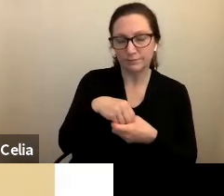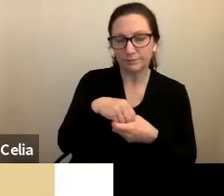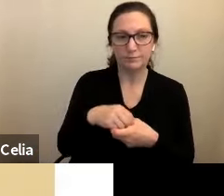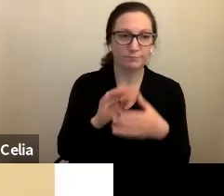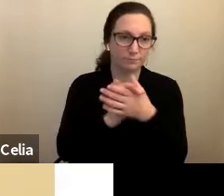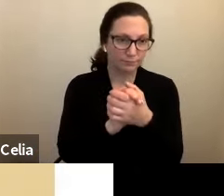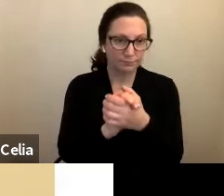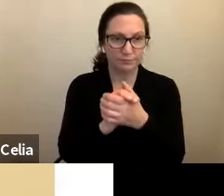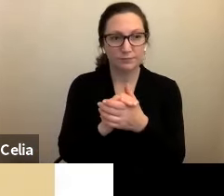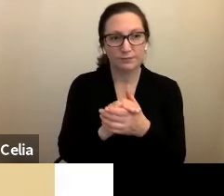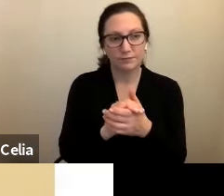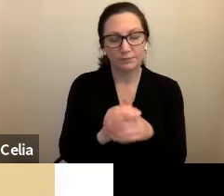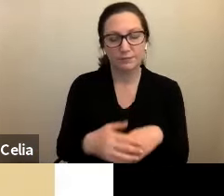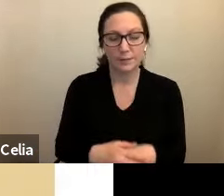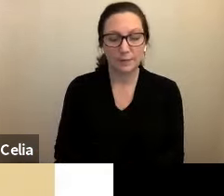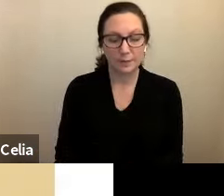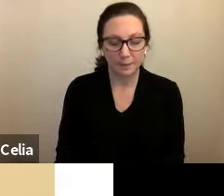that.